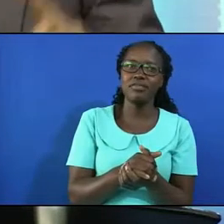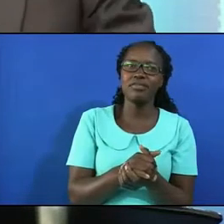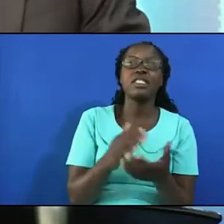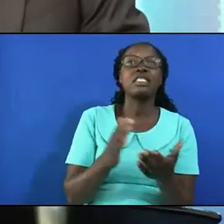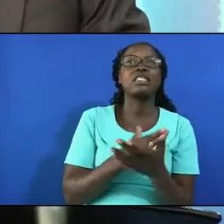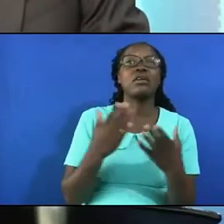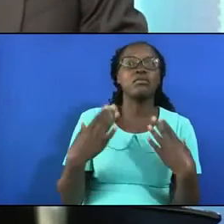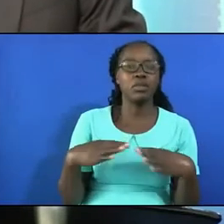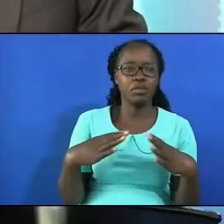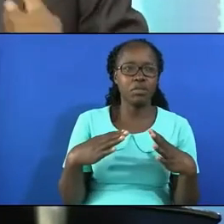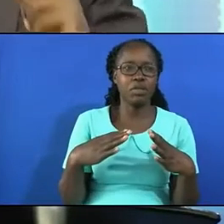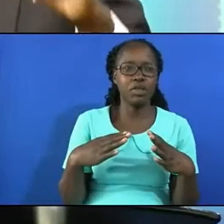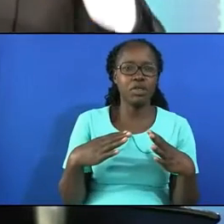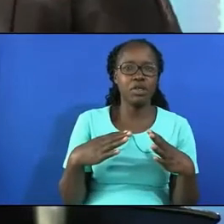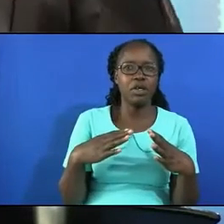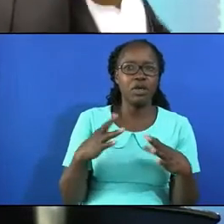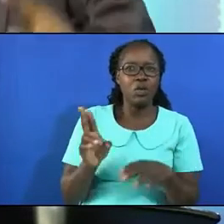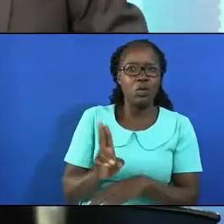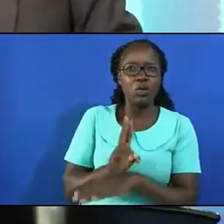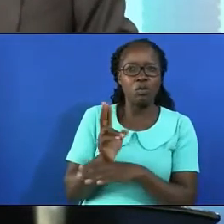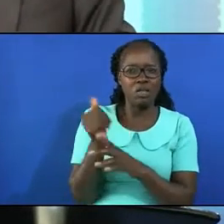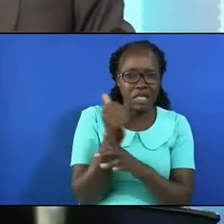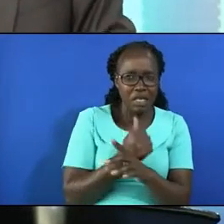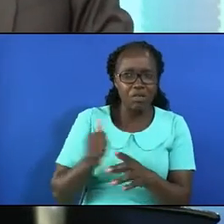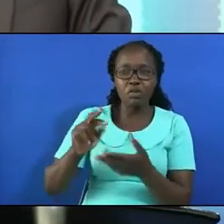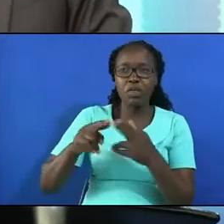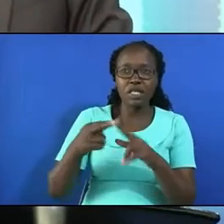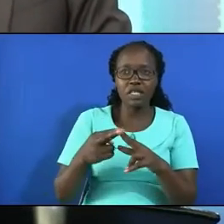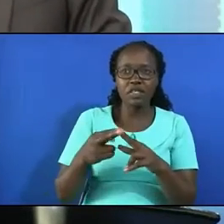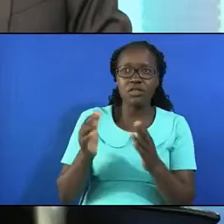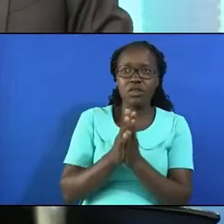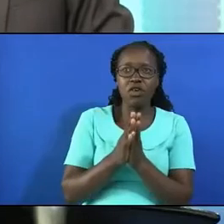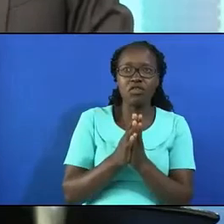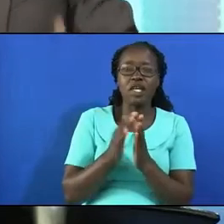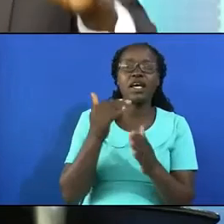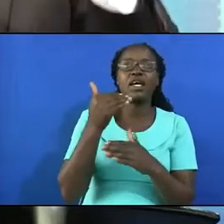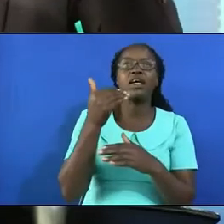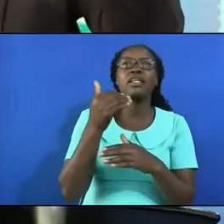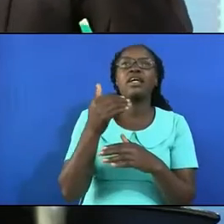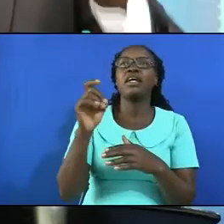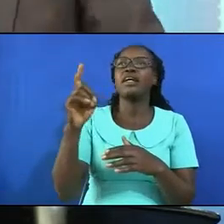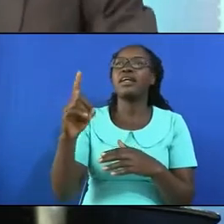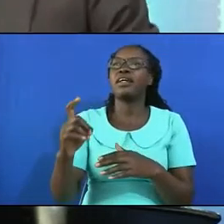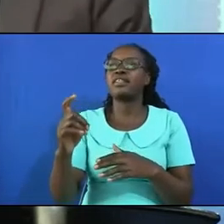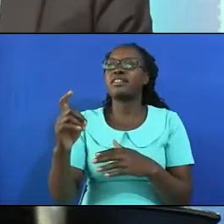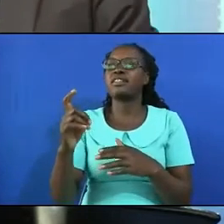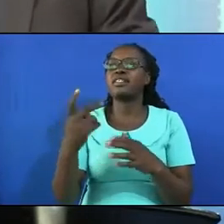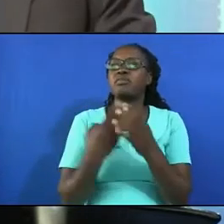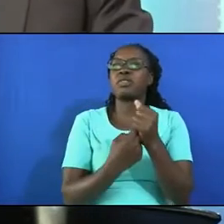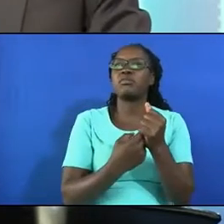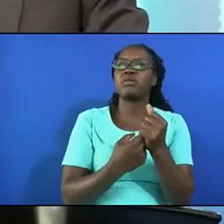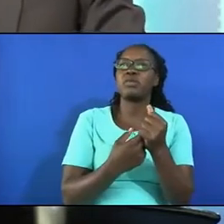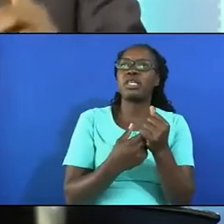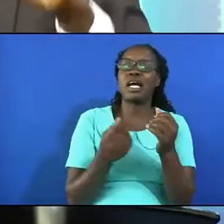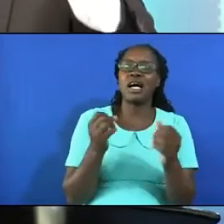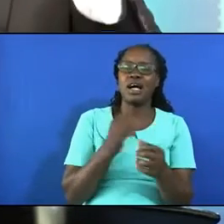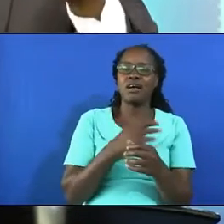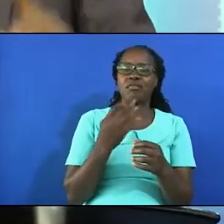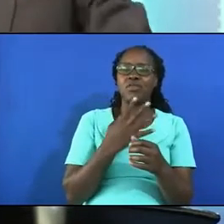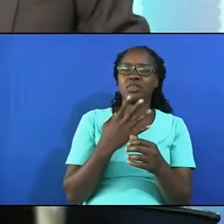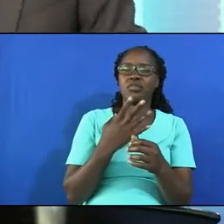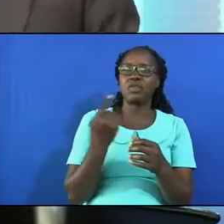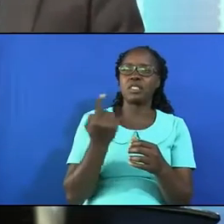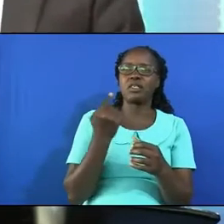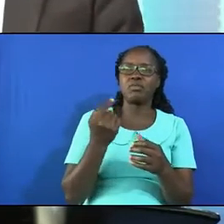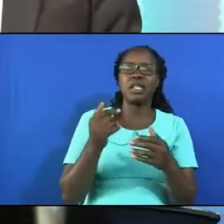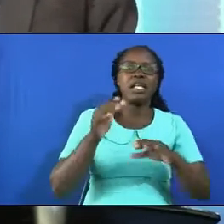Some people will be used and abused by relatives of a late spouse because they are afraid of being single and must attach